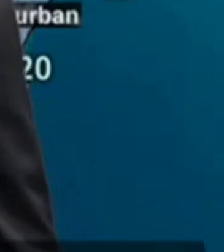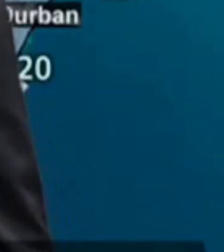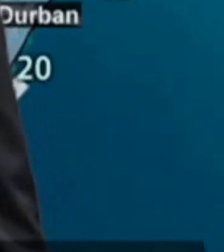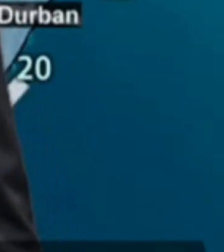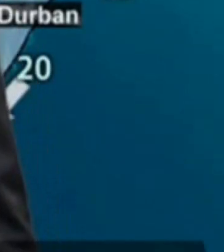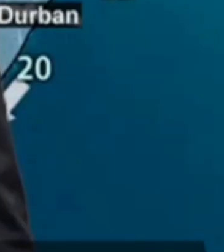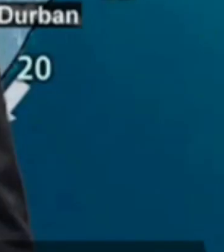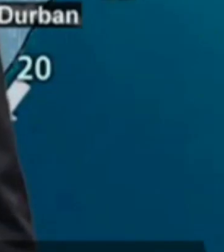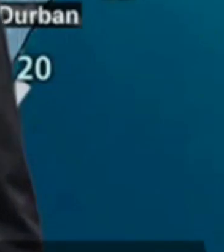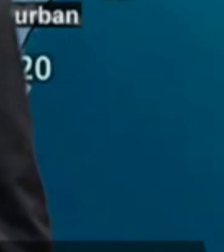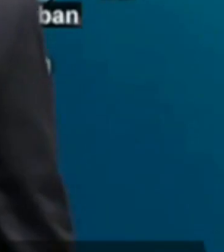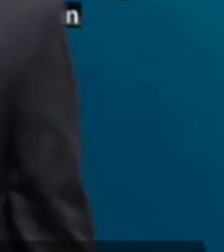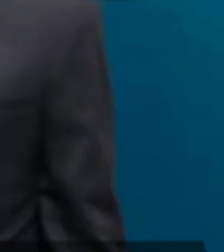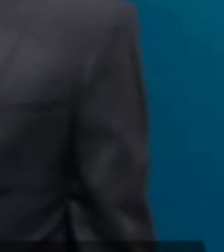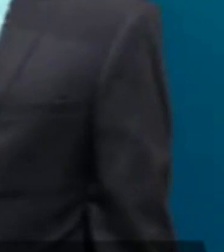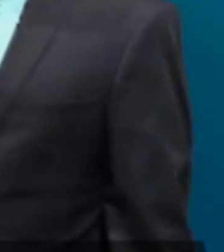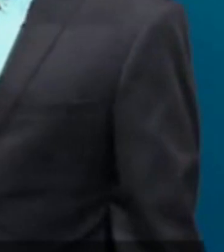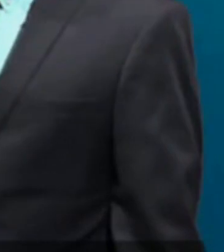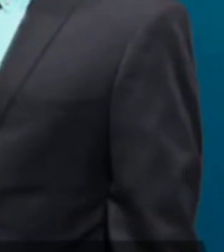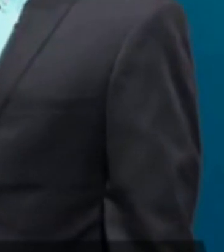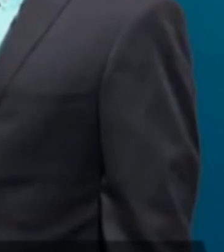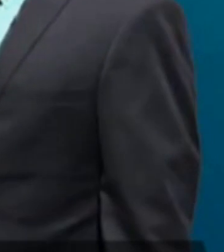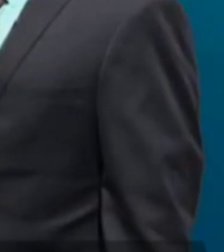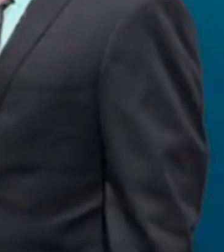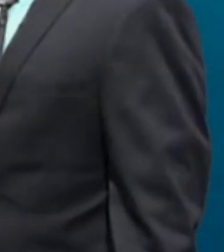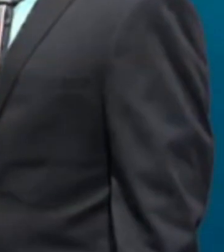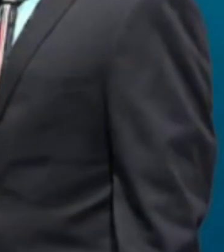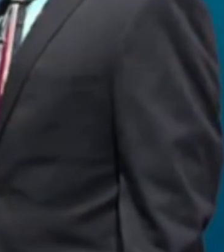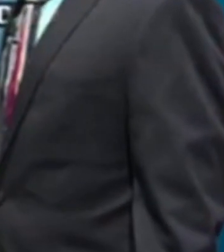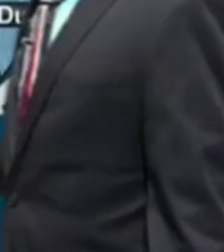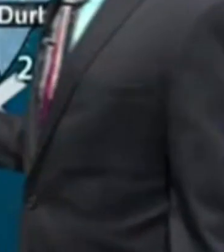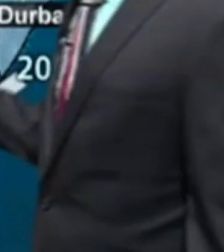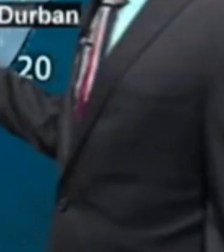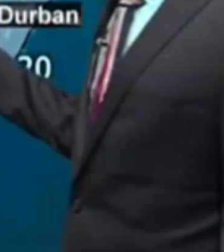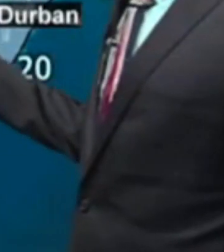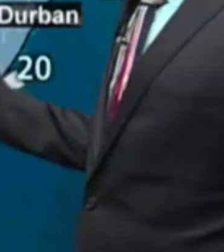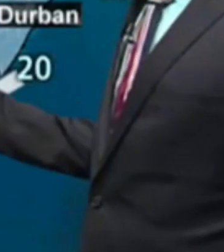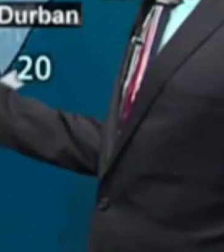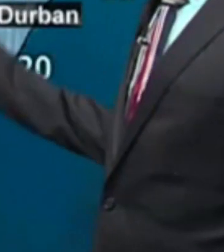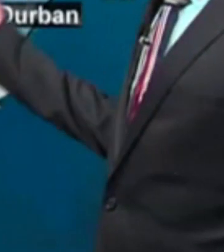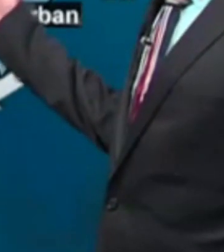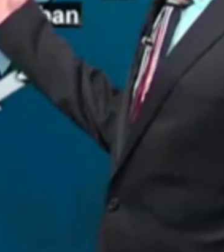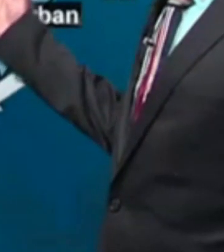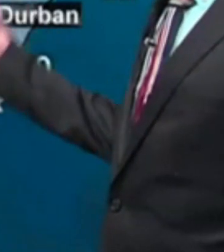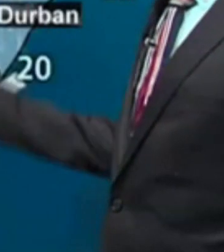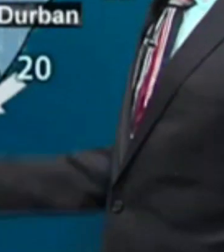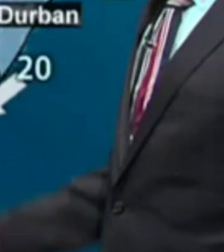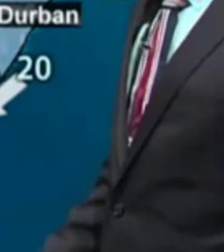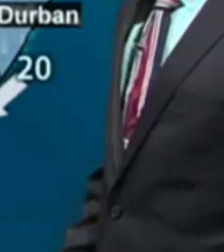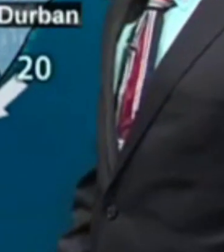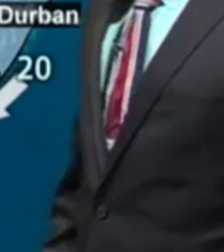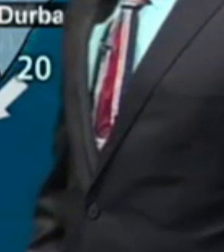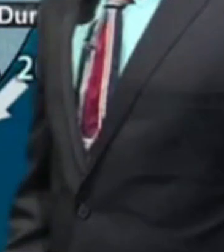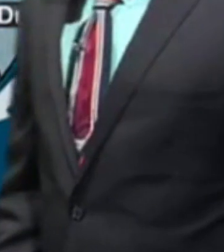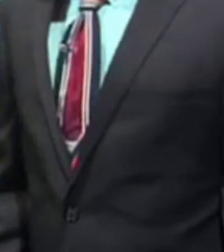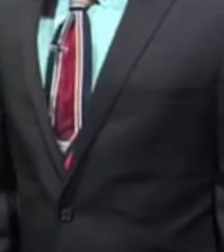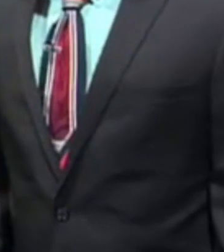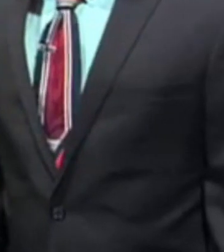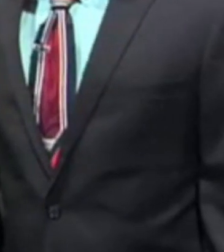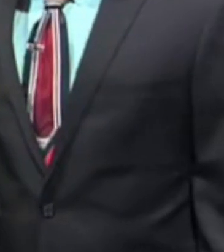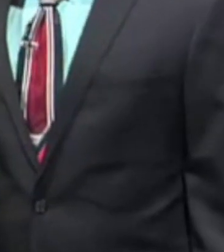Mogedi wa SABC madumeša go tša boso bošomo bja lekgono re bona gabotse maro pharpharile ka dikalong tša ka bohlabele ba ka Afrika Borwa kgonagalo tše di bose tša dipula di ka dile gabotse ka dikalong